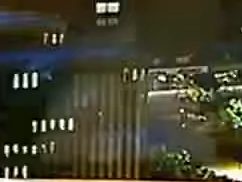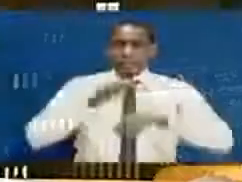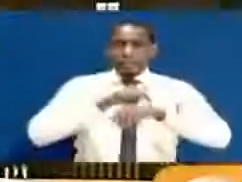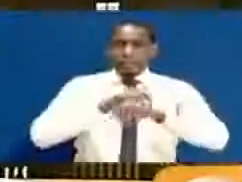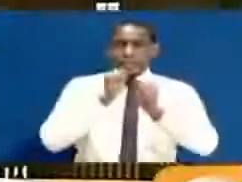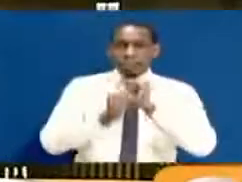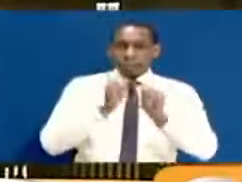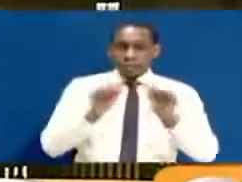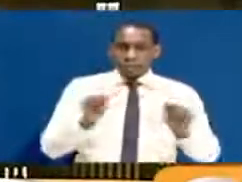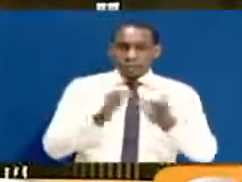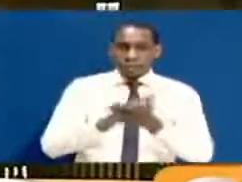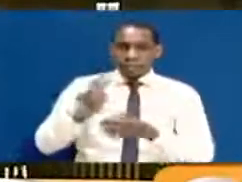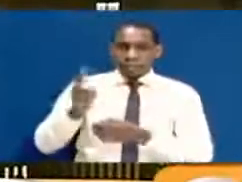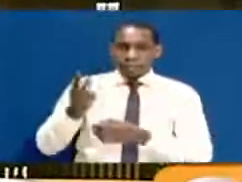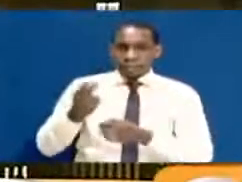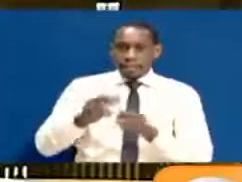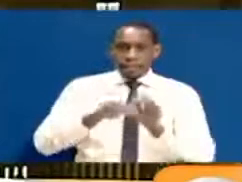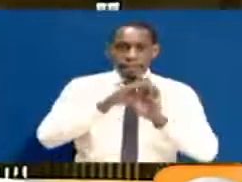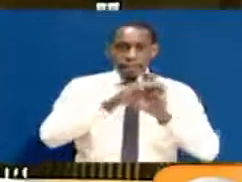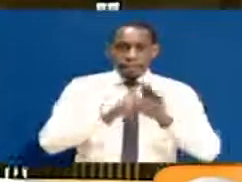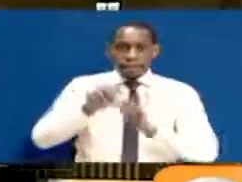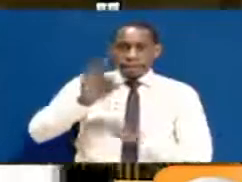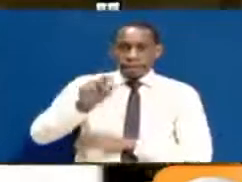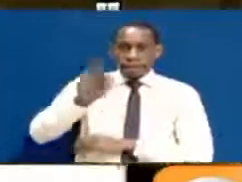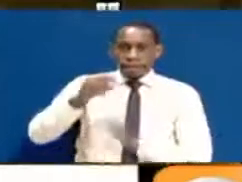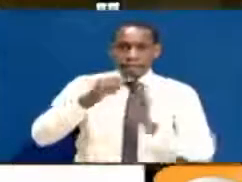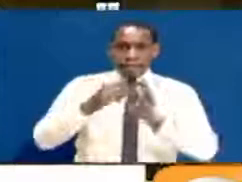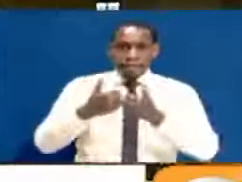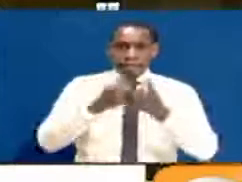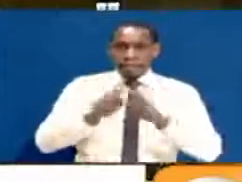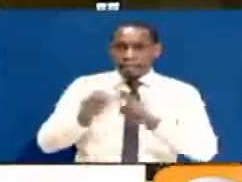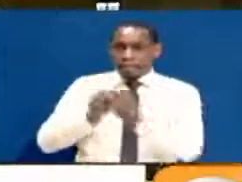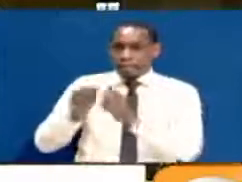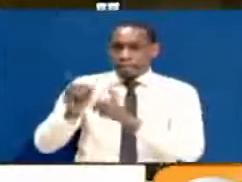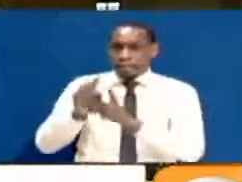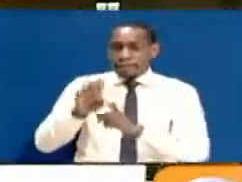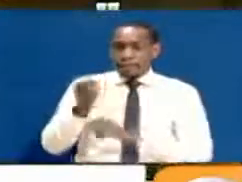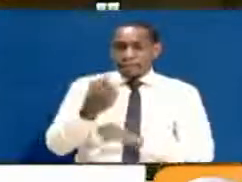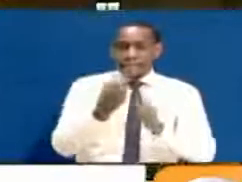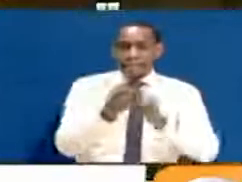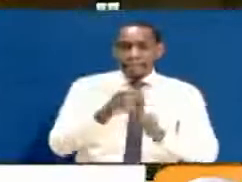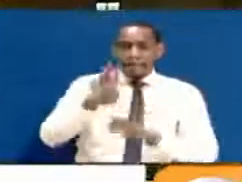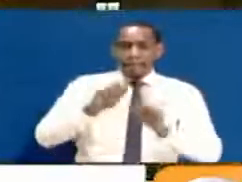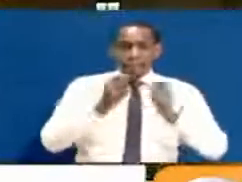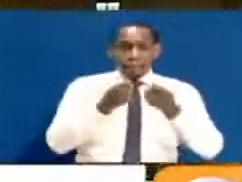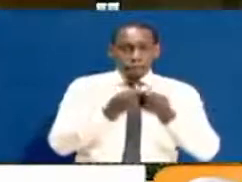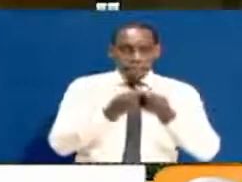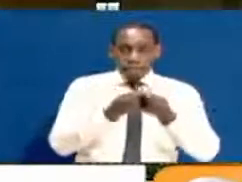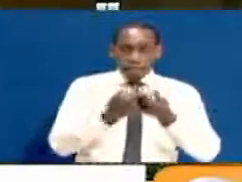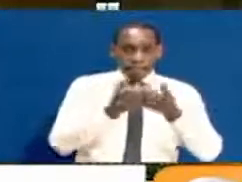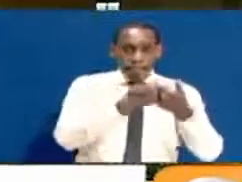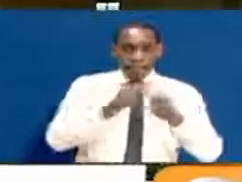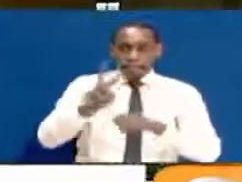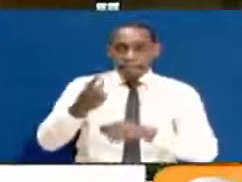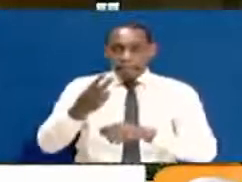Well, time now to get sporty. The second round of the FKF Premier League matches will start on Friday, the 4th of December, with four teams sitting it out for